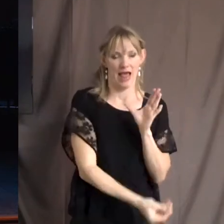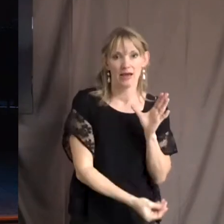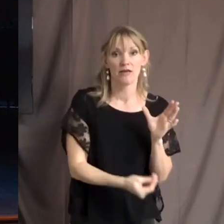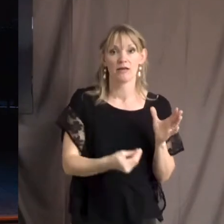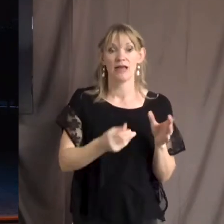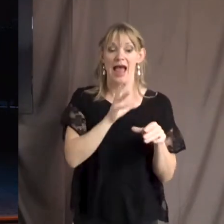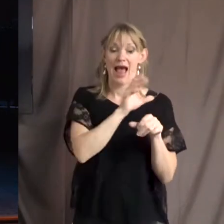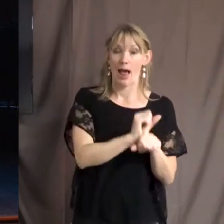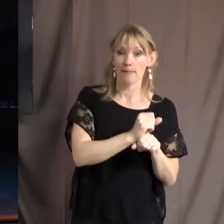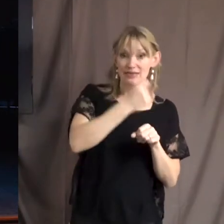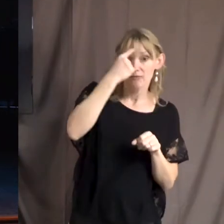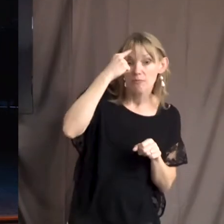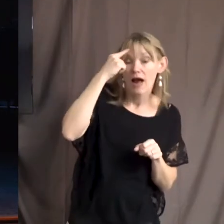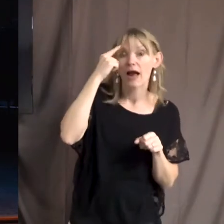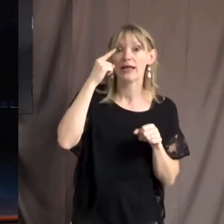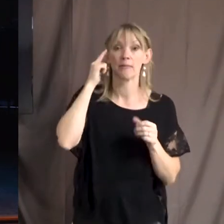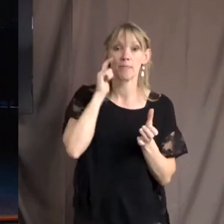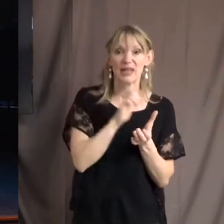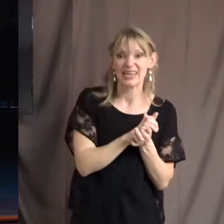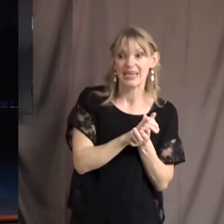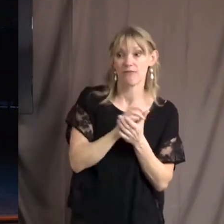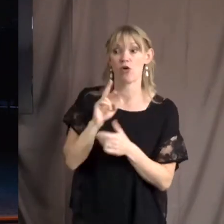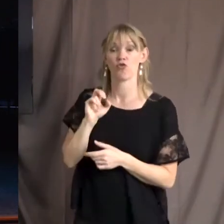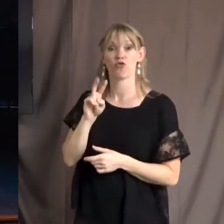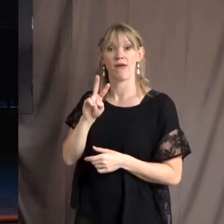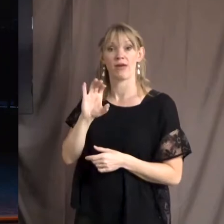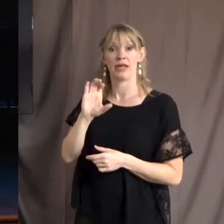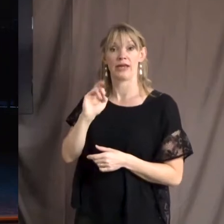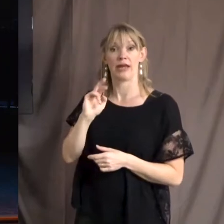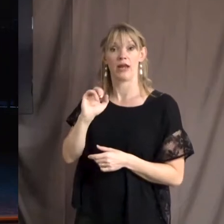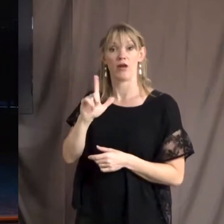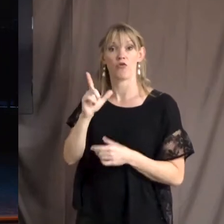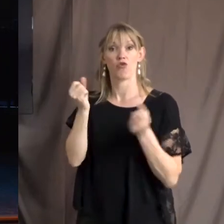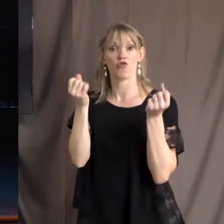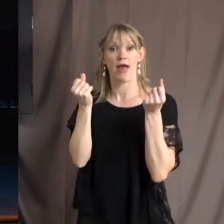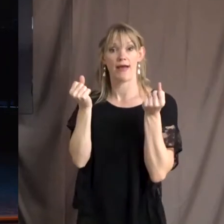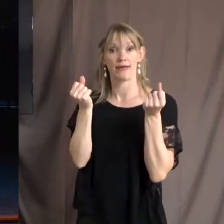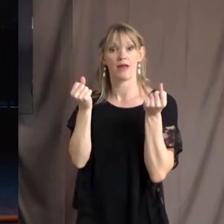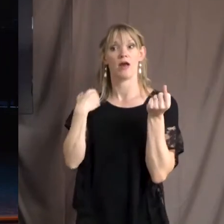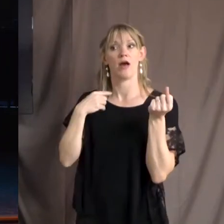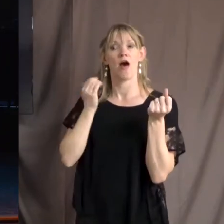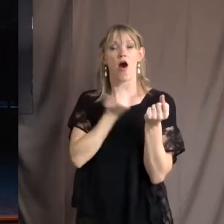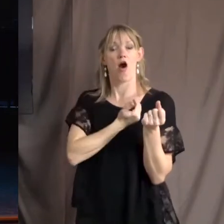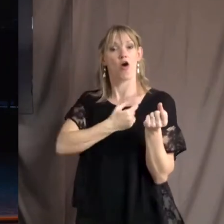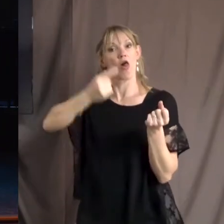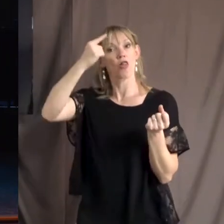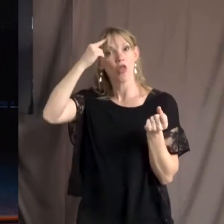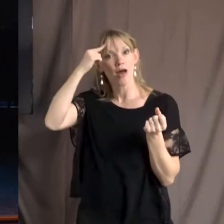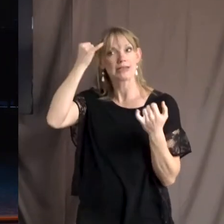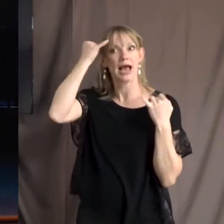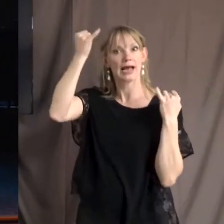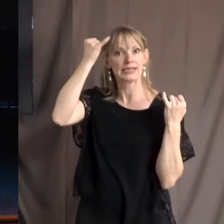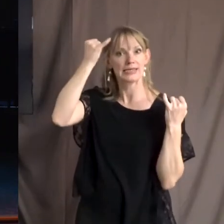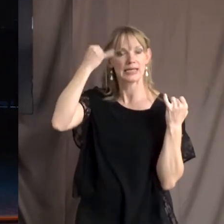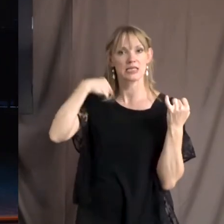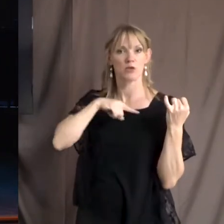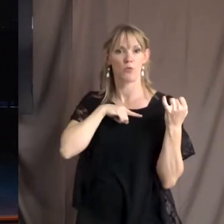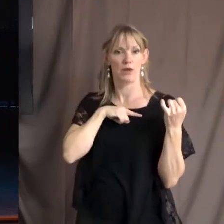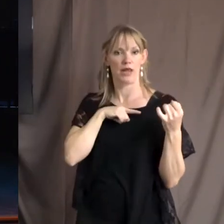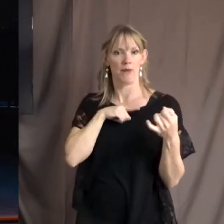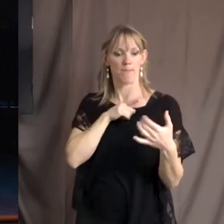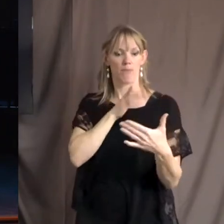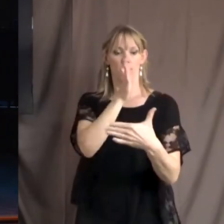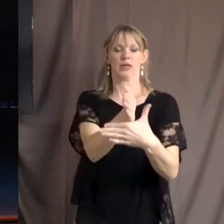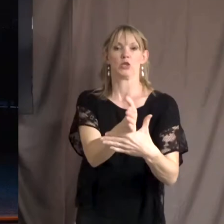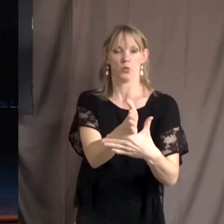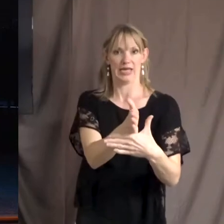belief, as Reverend Carol read in the readings earlier, we place thoughts and ideas between us and that abundance that wants to pour